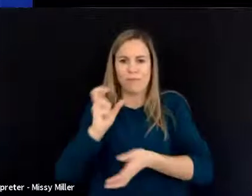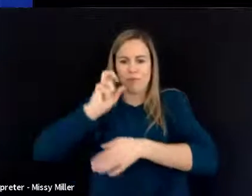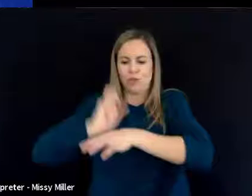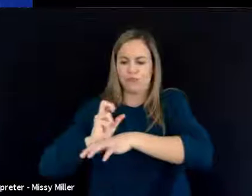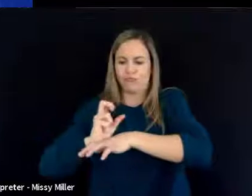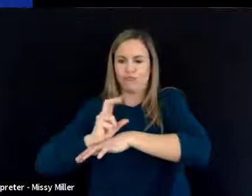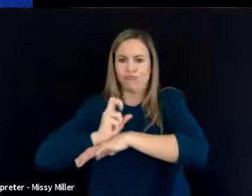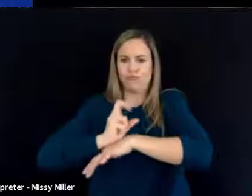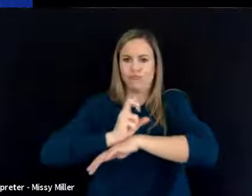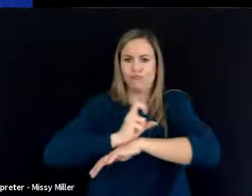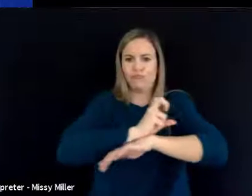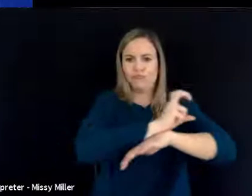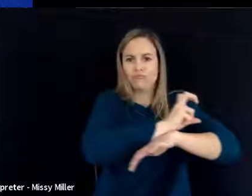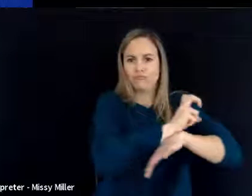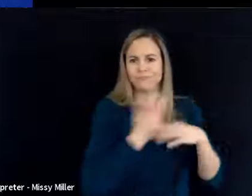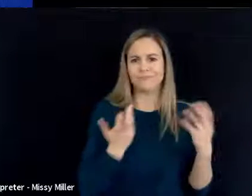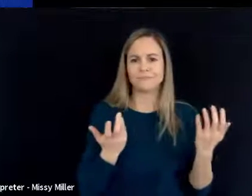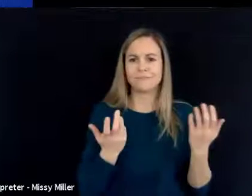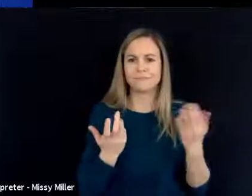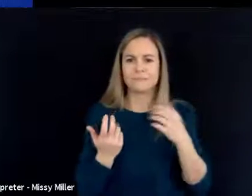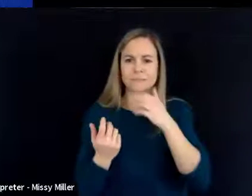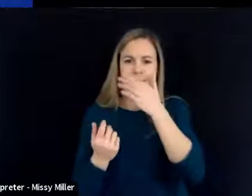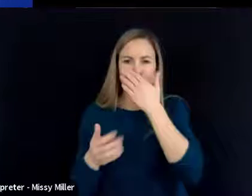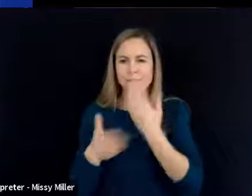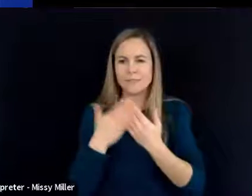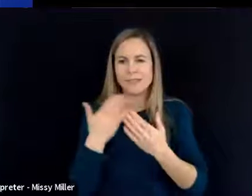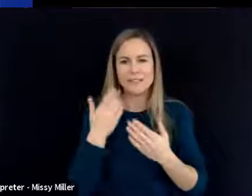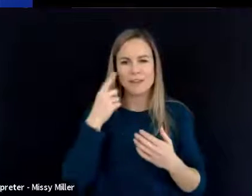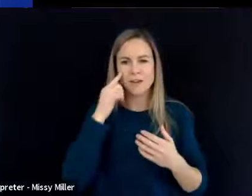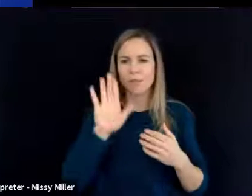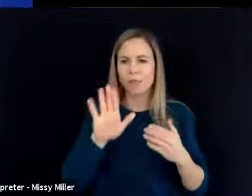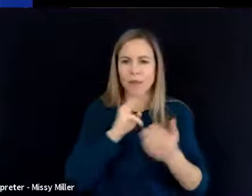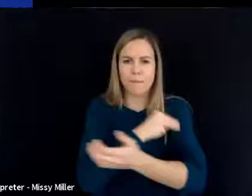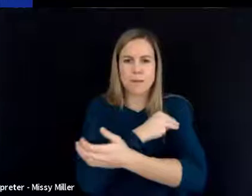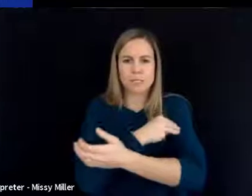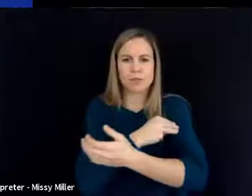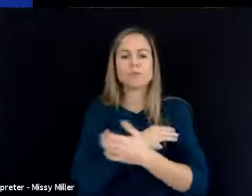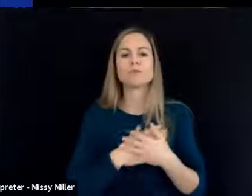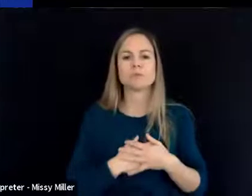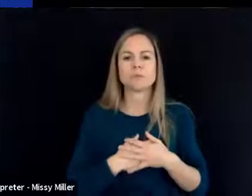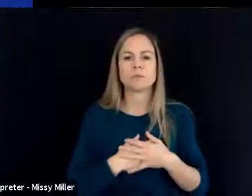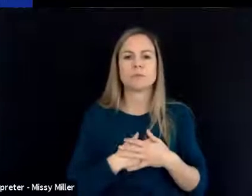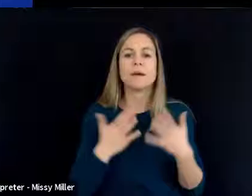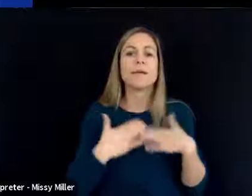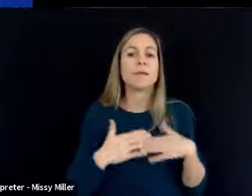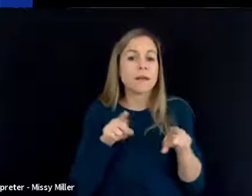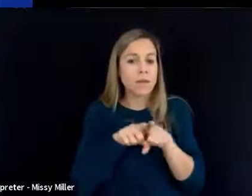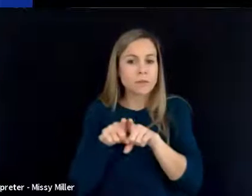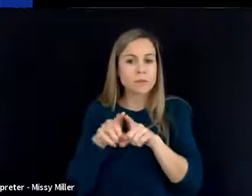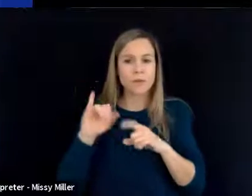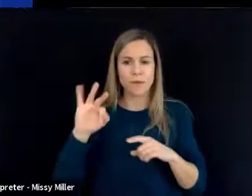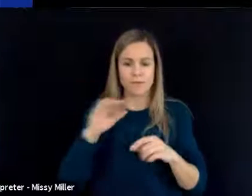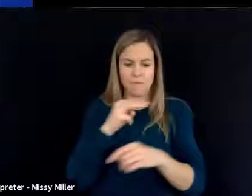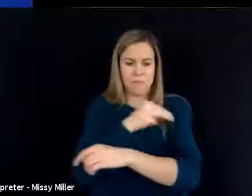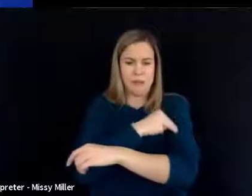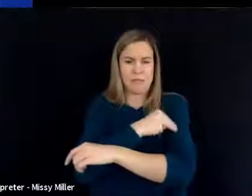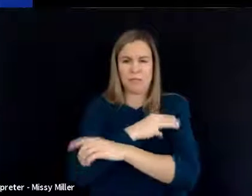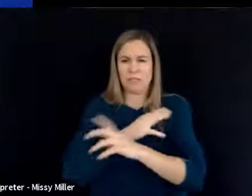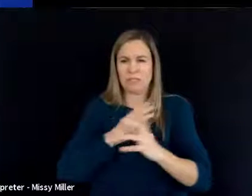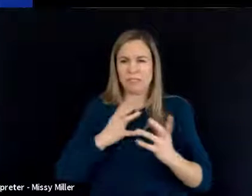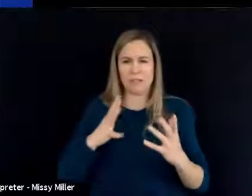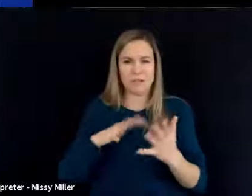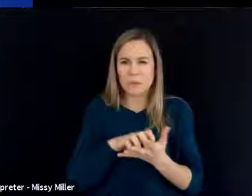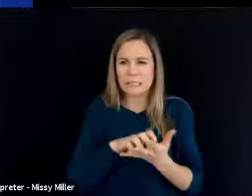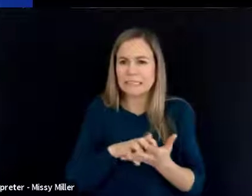just keep their bottom on the ground and scoot across the floor. And also too, when they have low muscle tone, it can